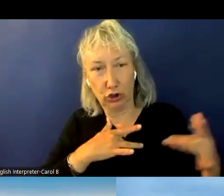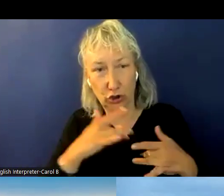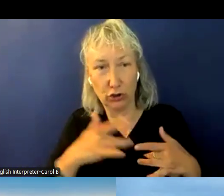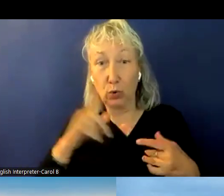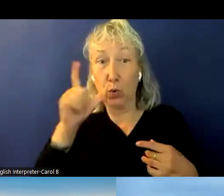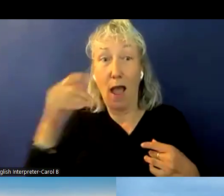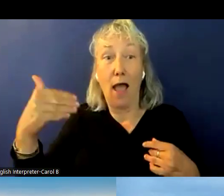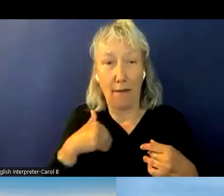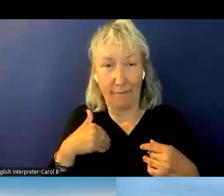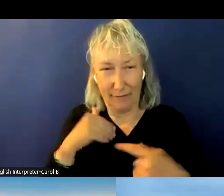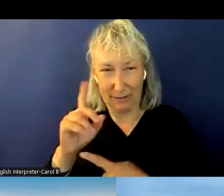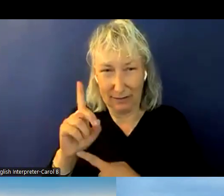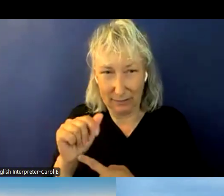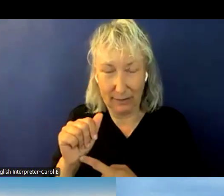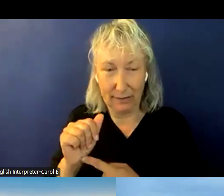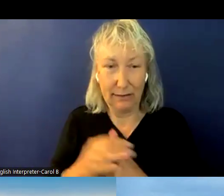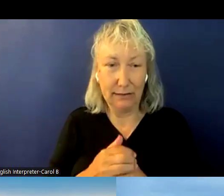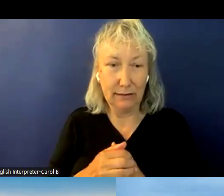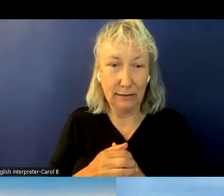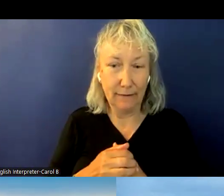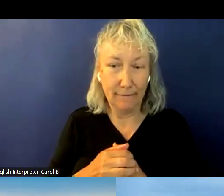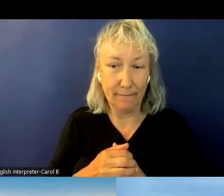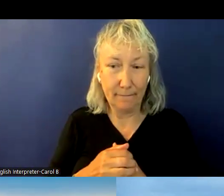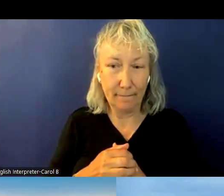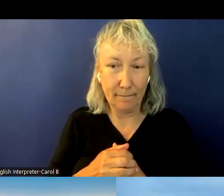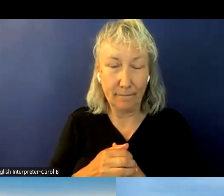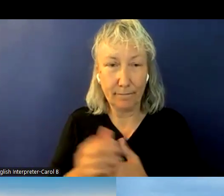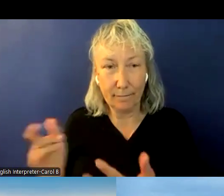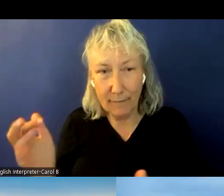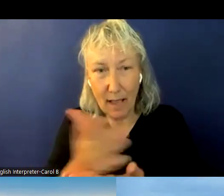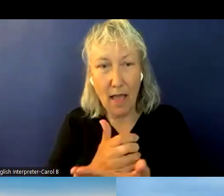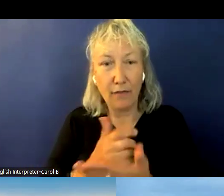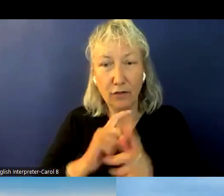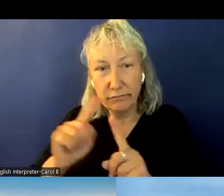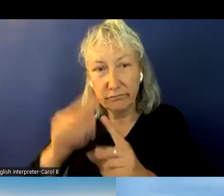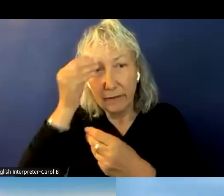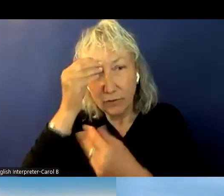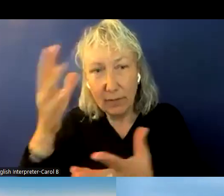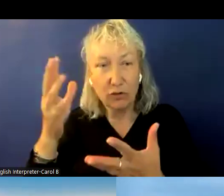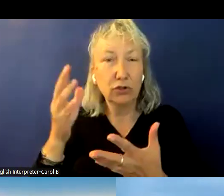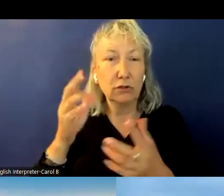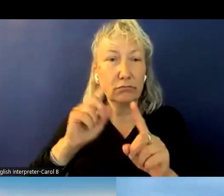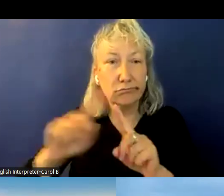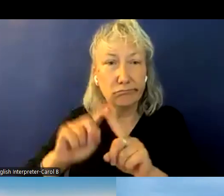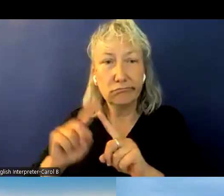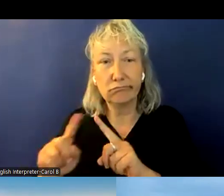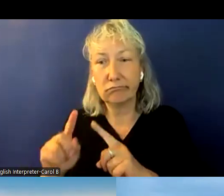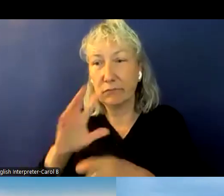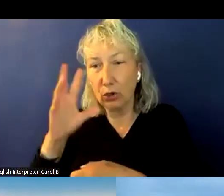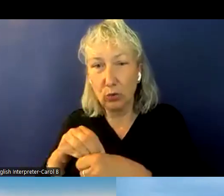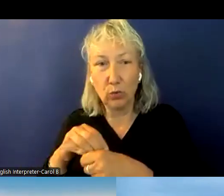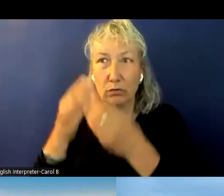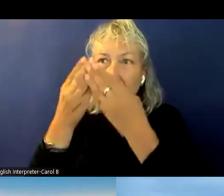disabilities and uses the information to prioritize public